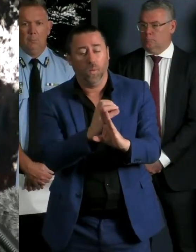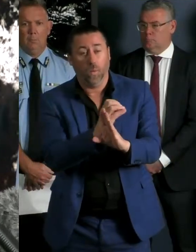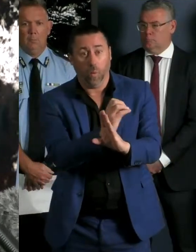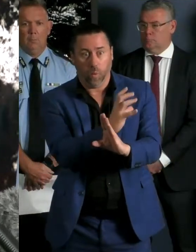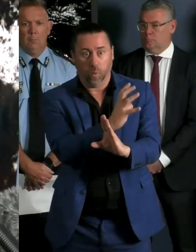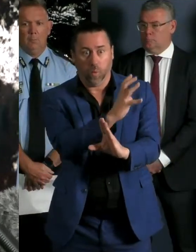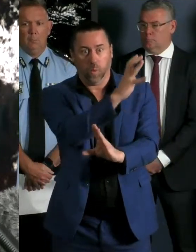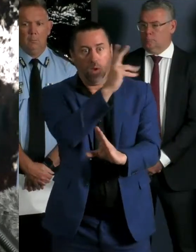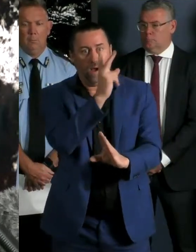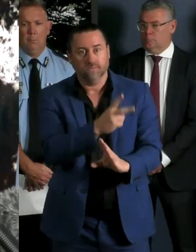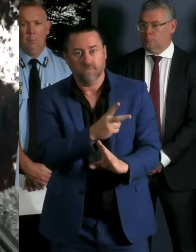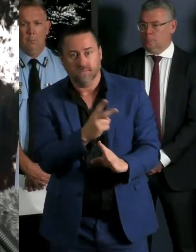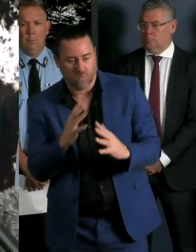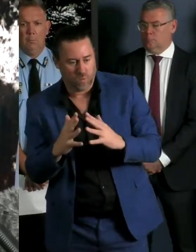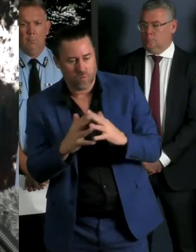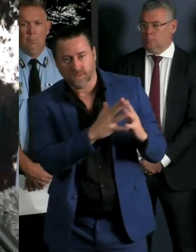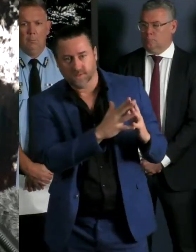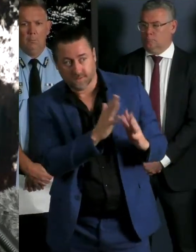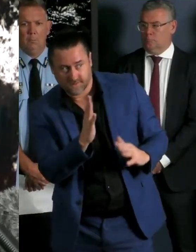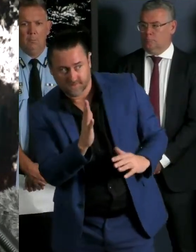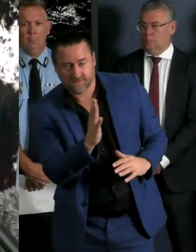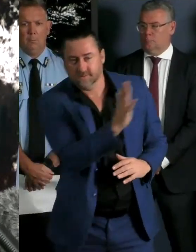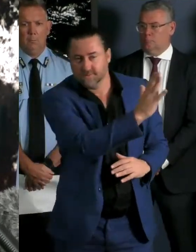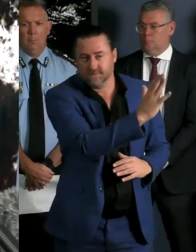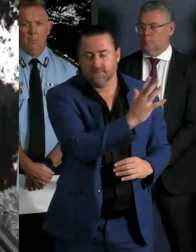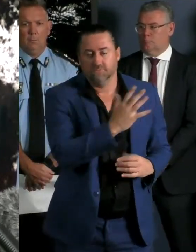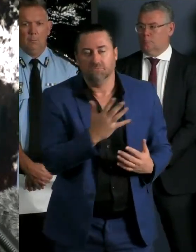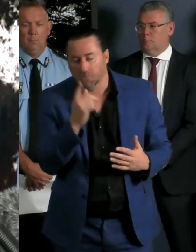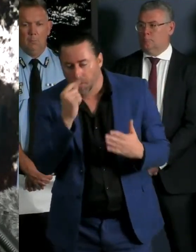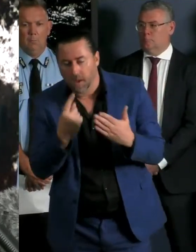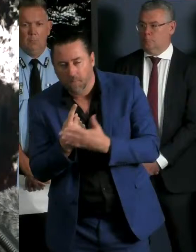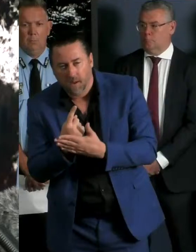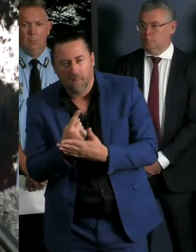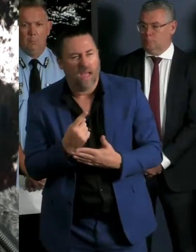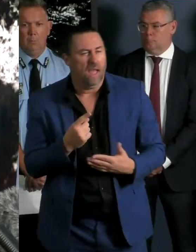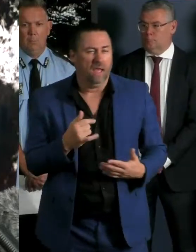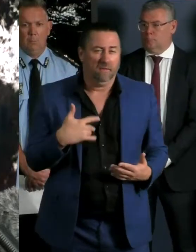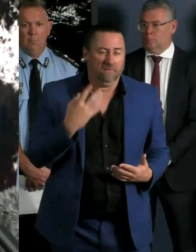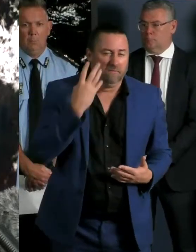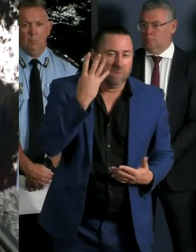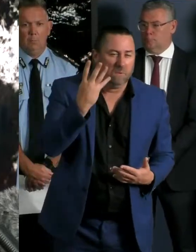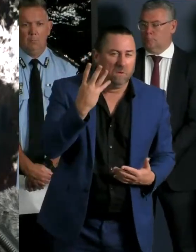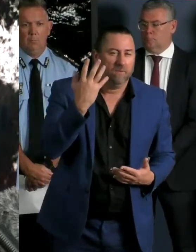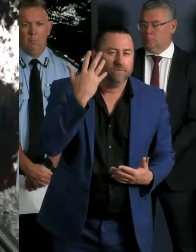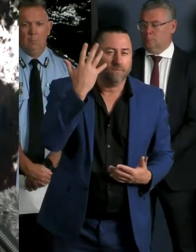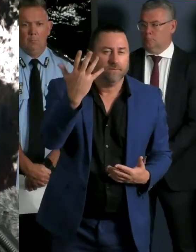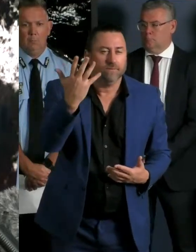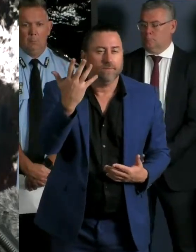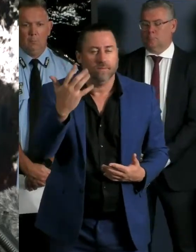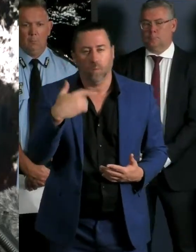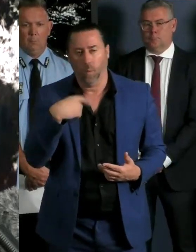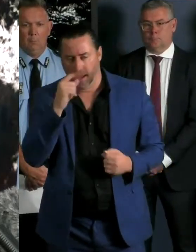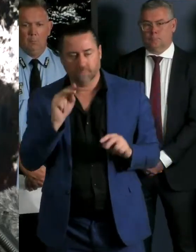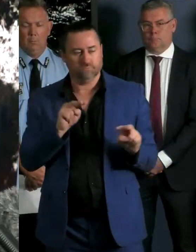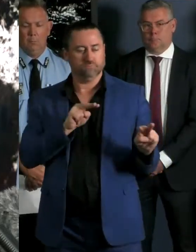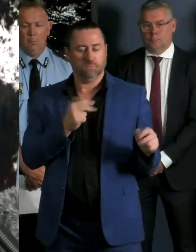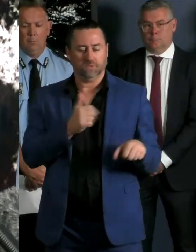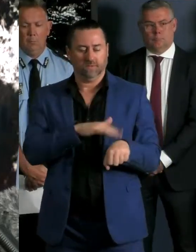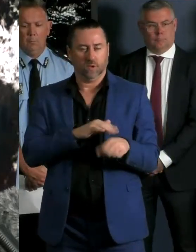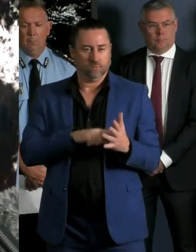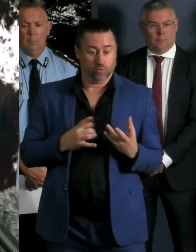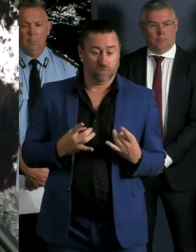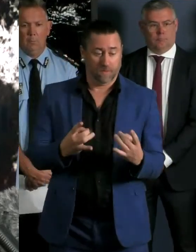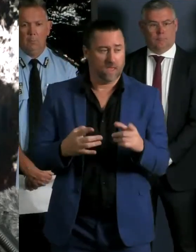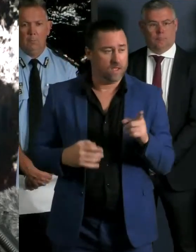as it continues to move west, noting that that is still 4 to 5 days away, so there's still quite a bit of lead time on that. So there's